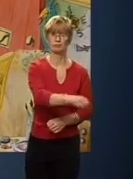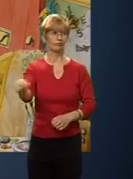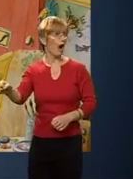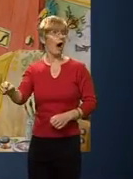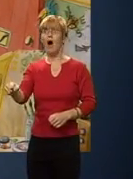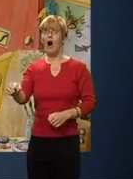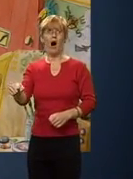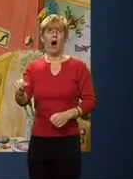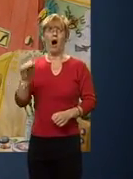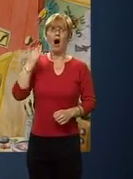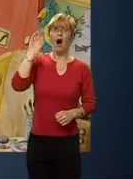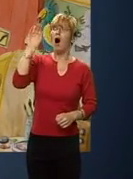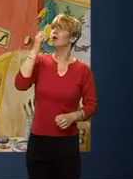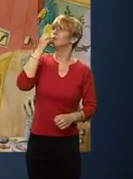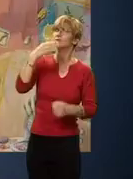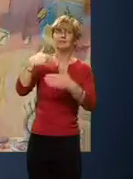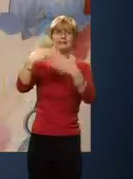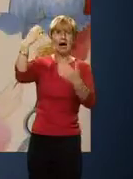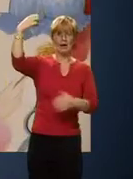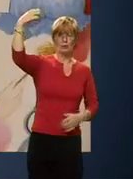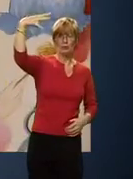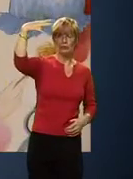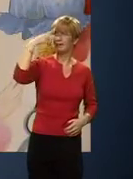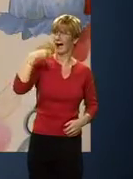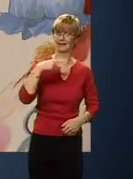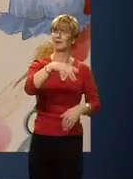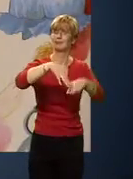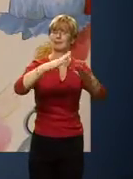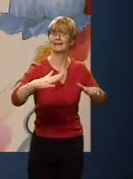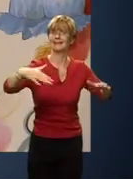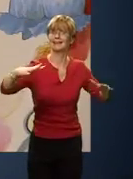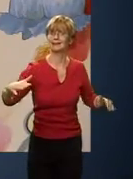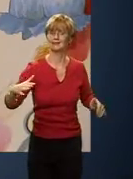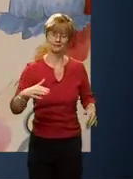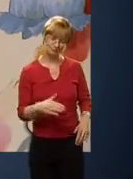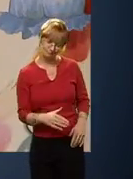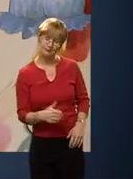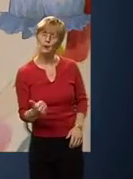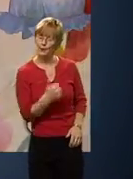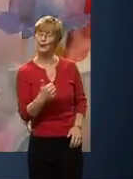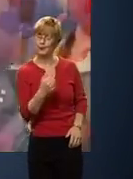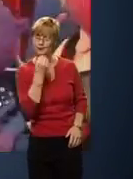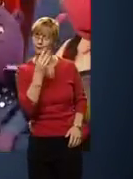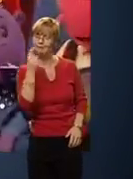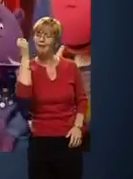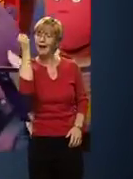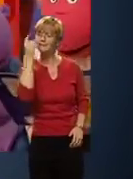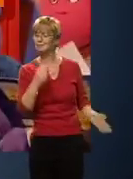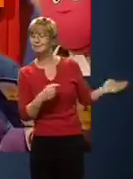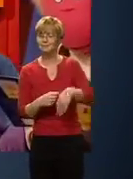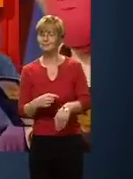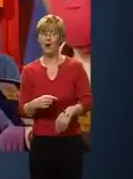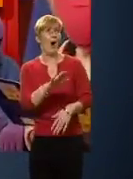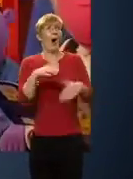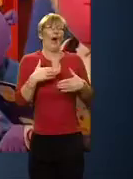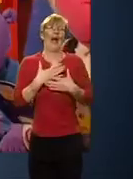day. Can we go to the beach, Auntie? I think that's a lovely idea, said Aunt Pearl. Oh, yeah, I love going